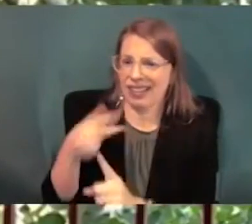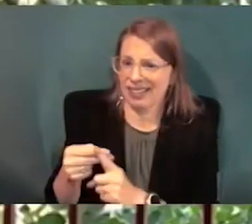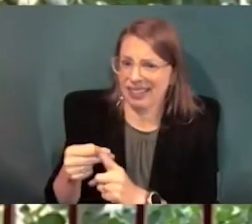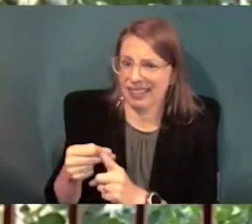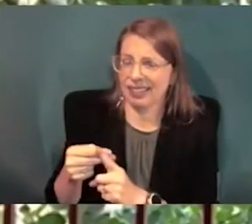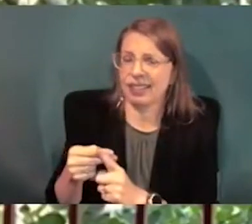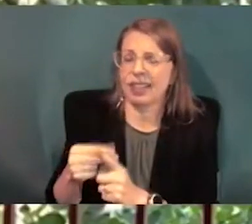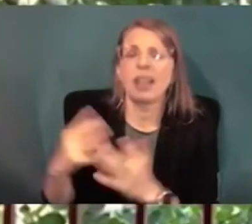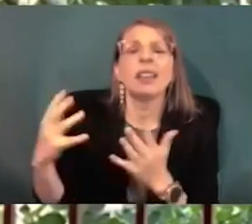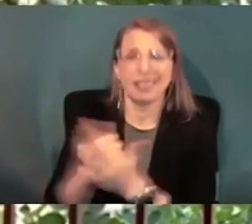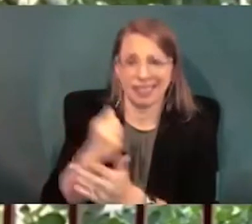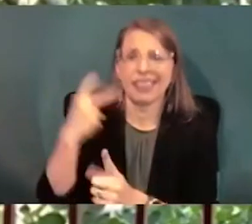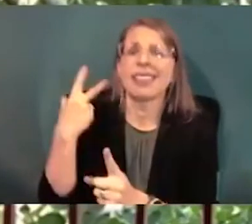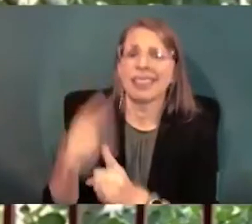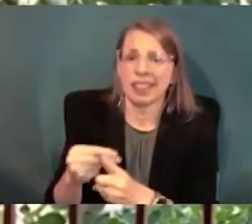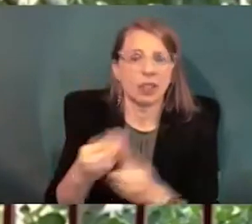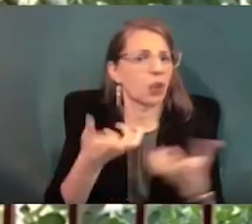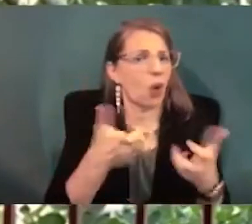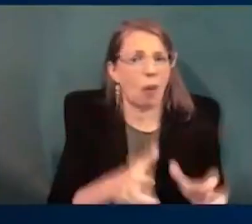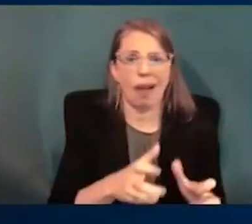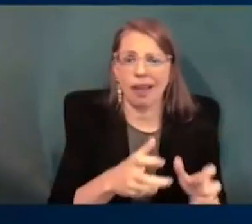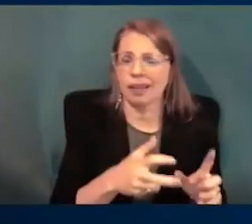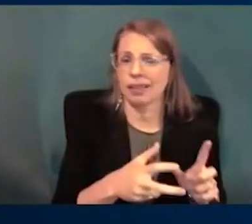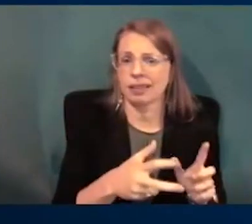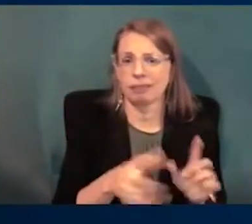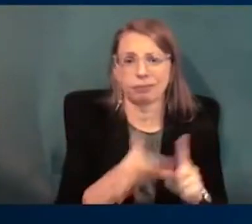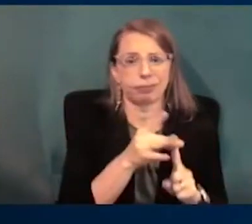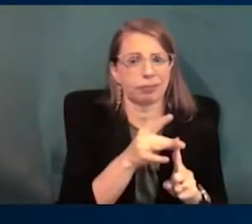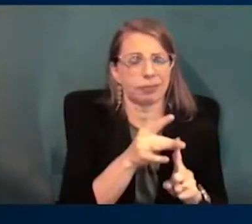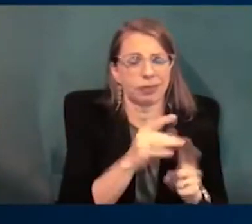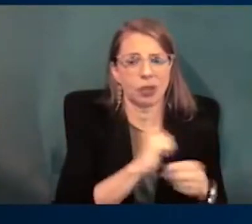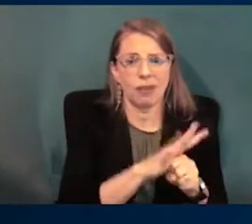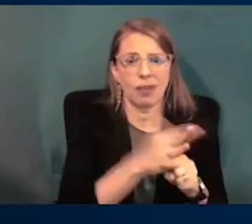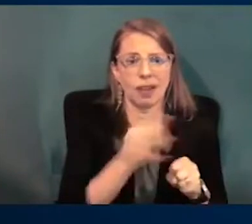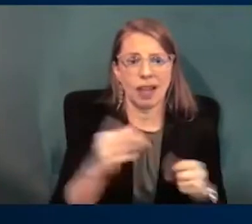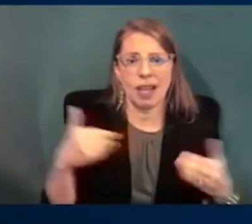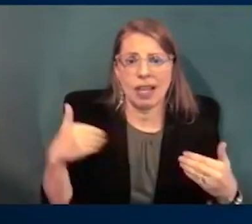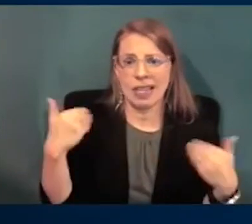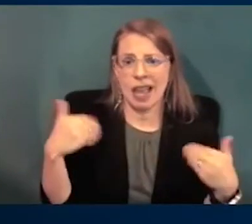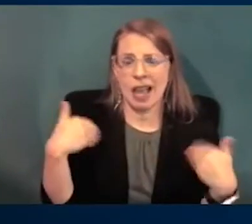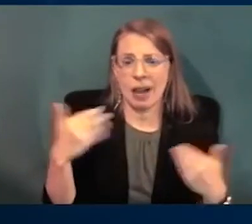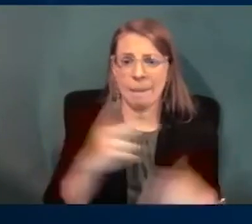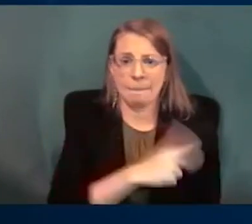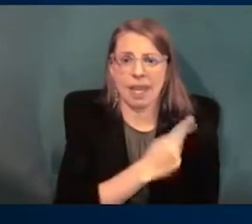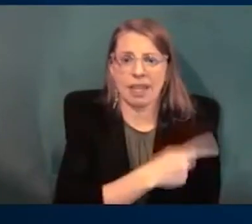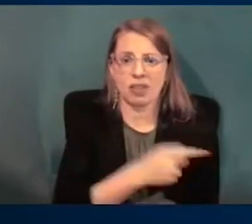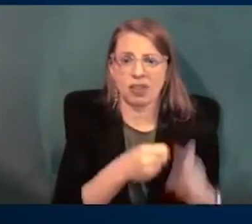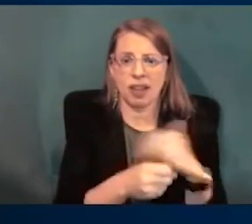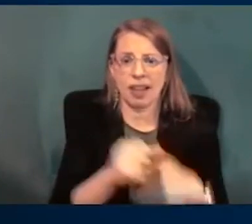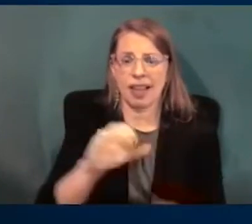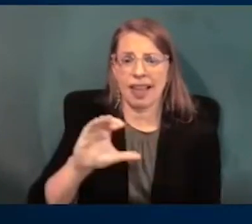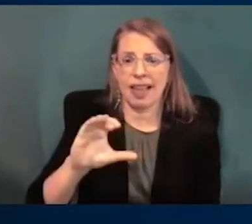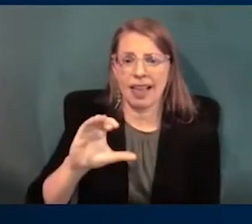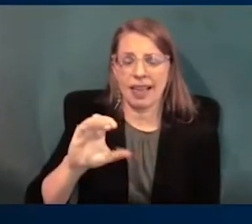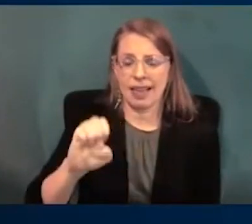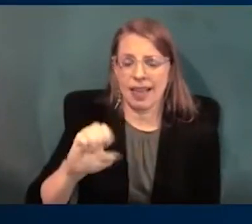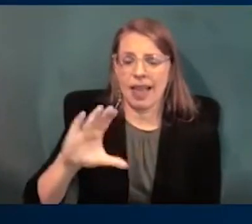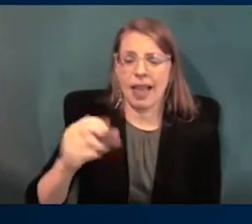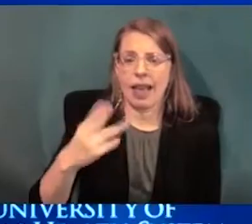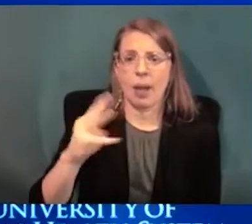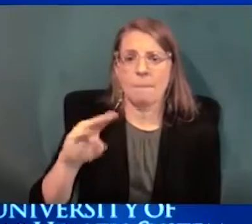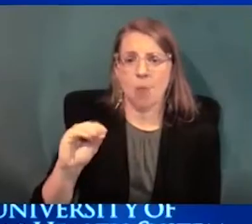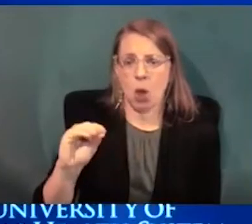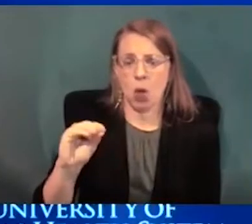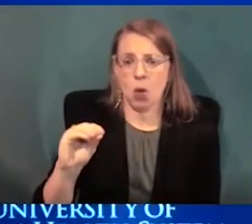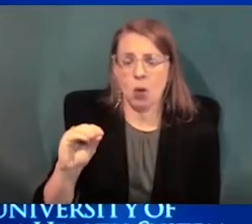vaccine, you don't want to get COVID-19. Yeah, we actually have a young patient hospitalized last week who was on ECMO, which is heart support because your heart can't beat well